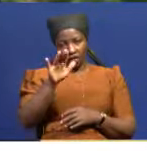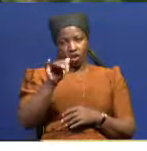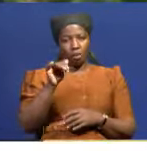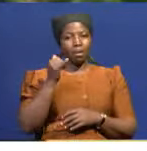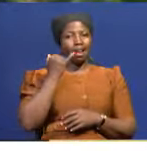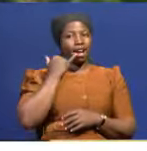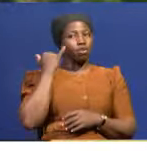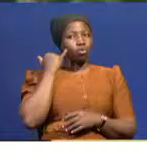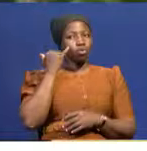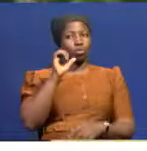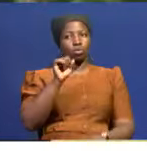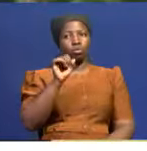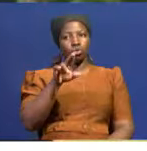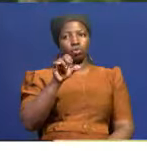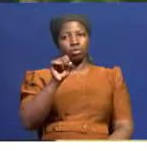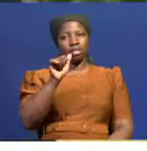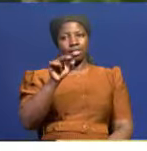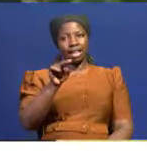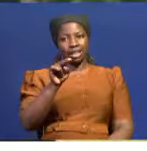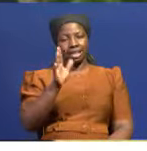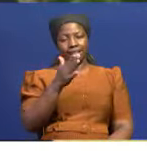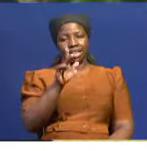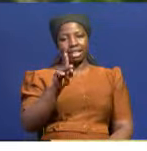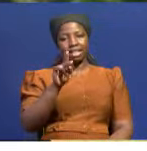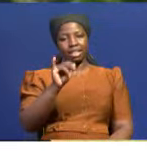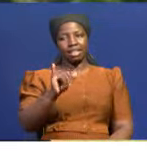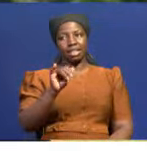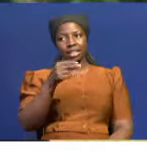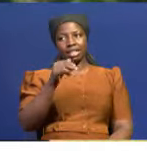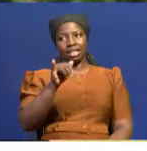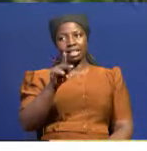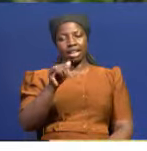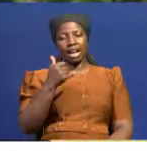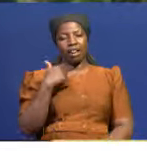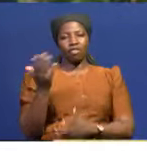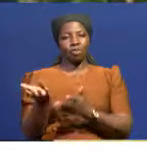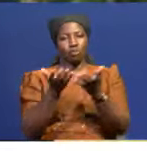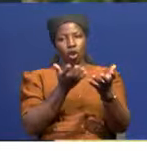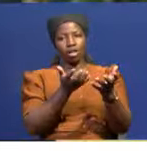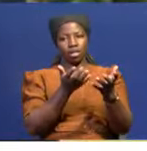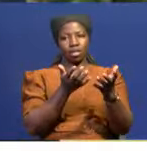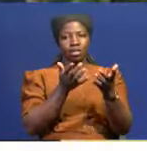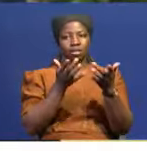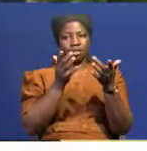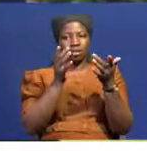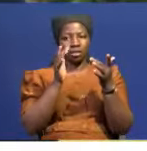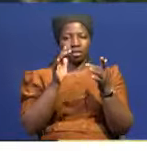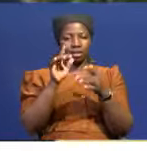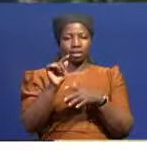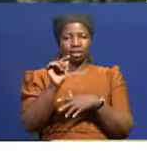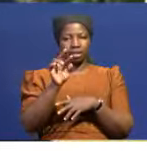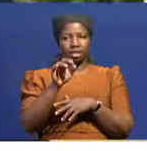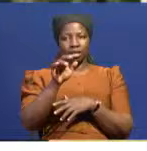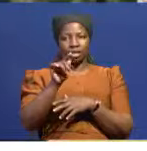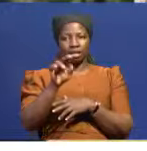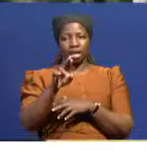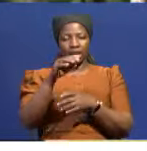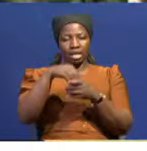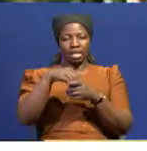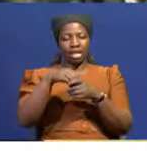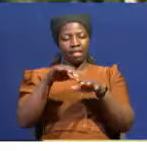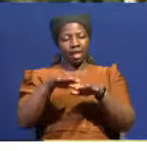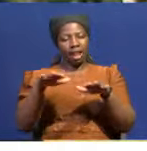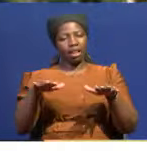Susan Kiika Kimani ameleta matinga kwa shamba na anaanza kuchimba shamba yetu